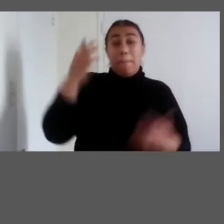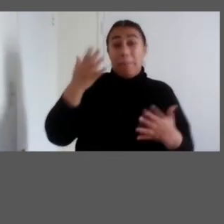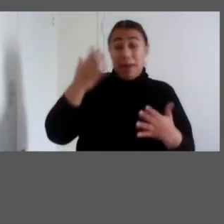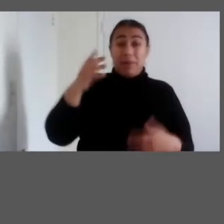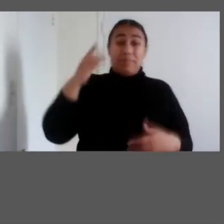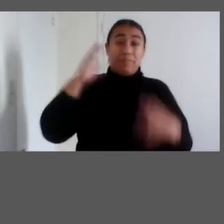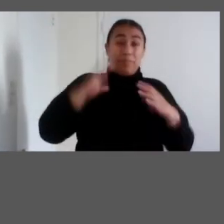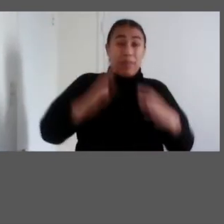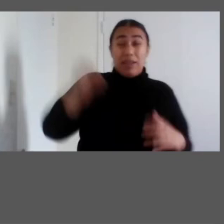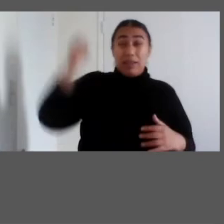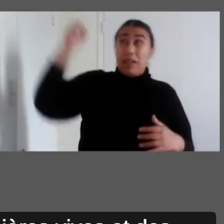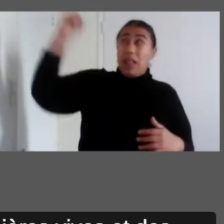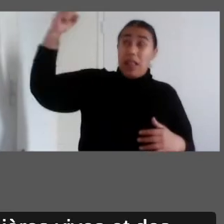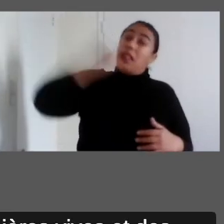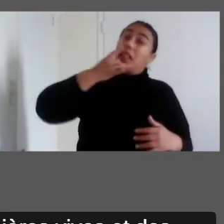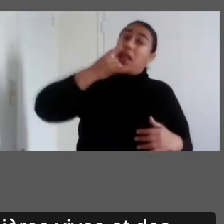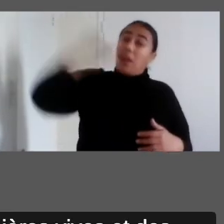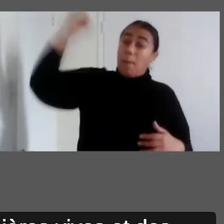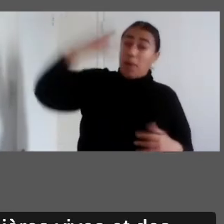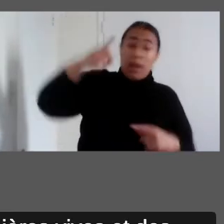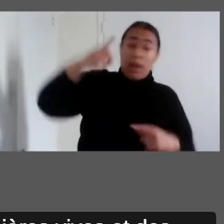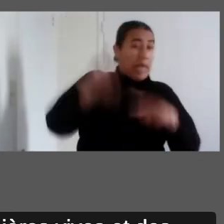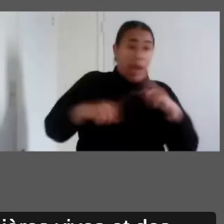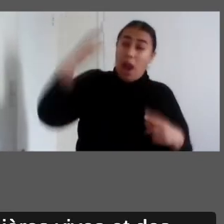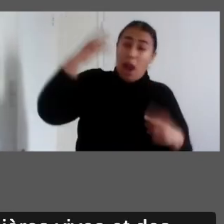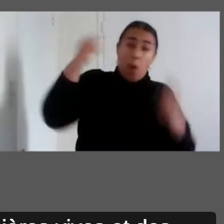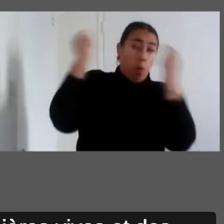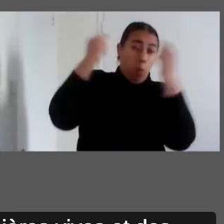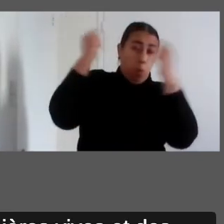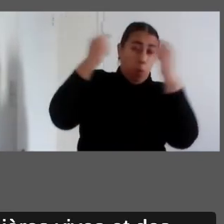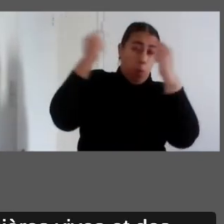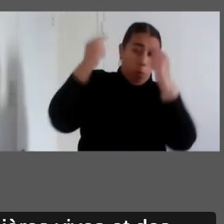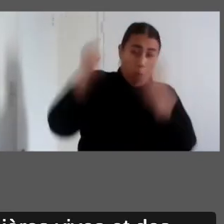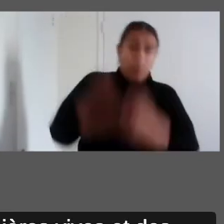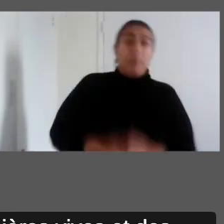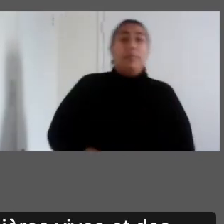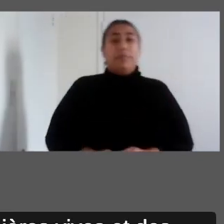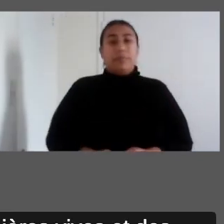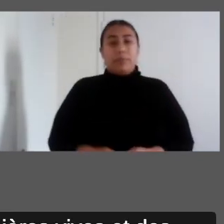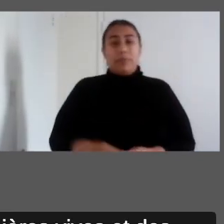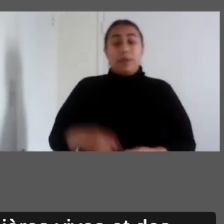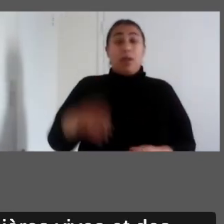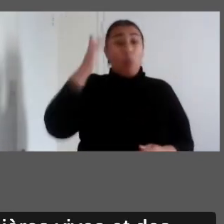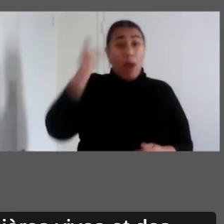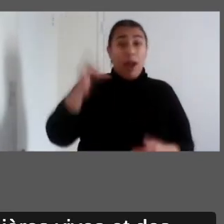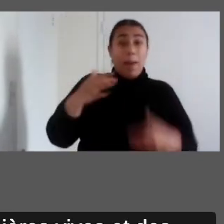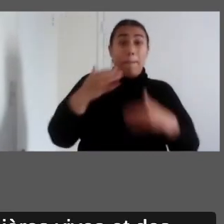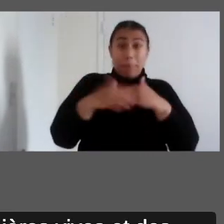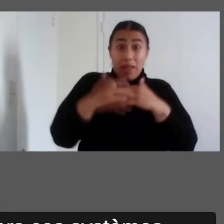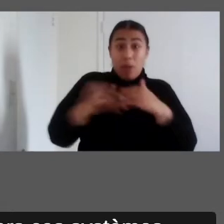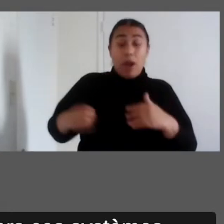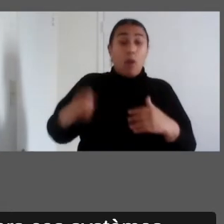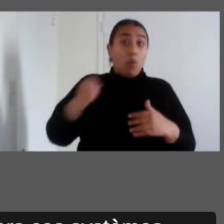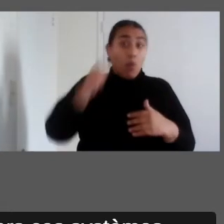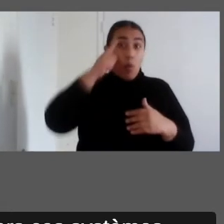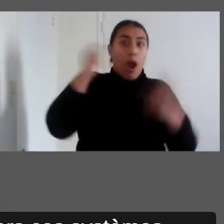will be the dilation phase. Patients report that they have trouble with bright lights and they have trouble with loud sounds. Well, this